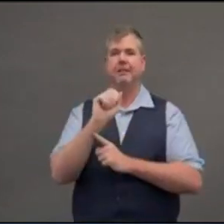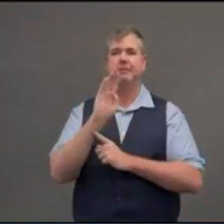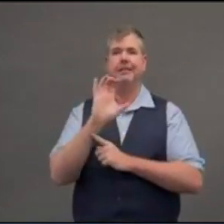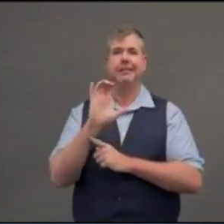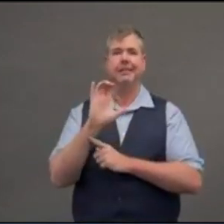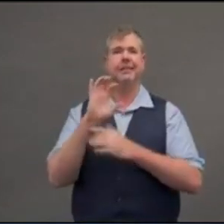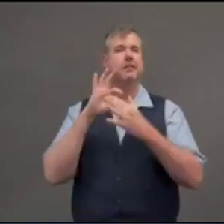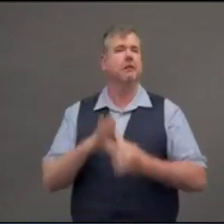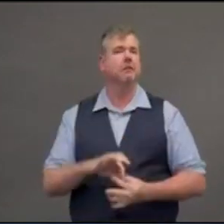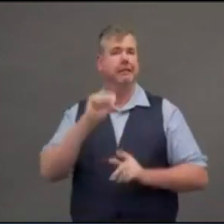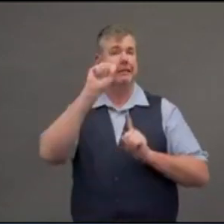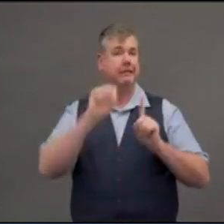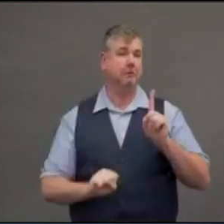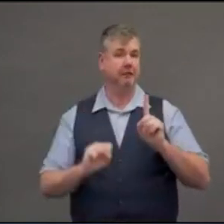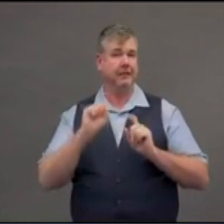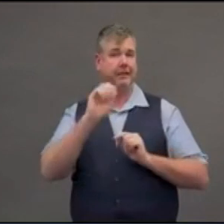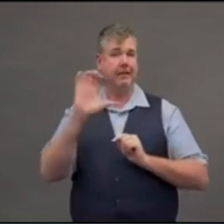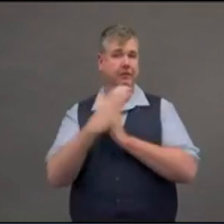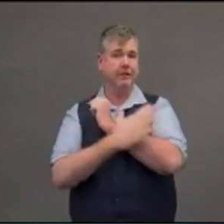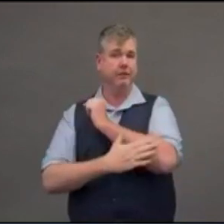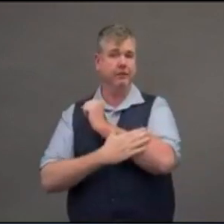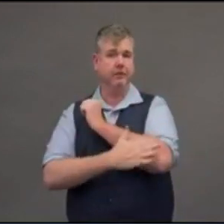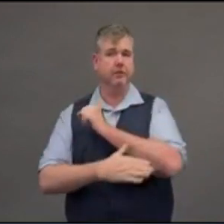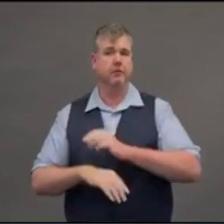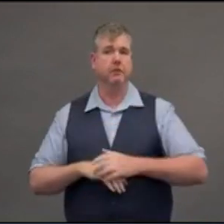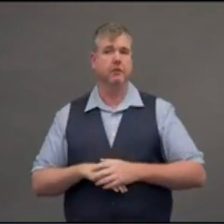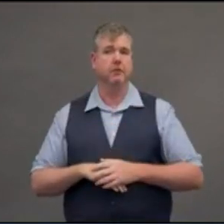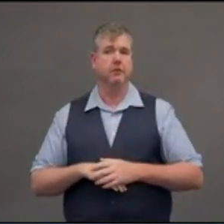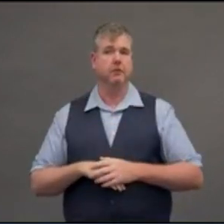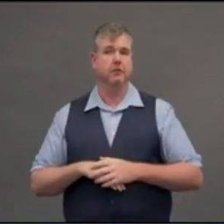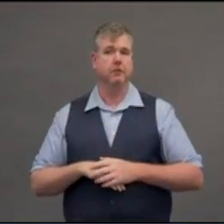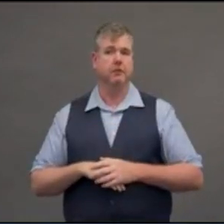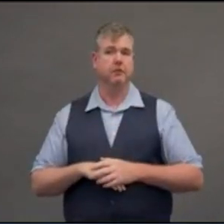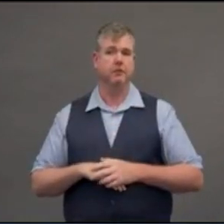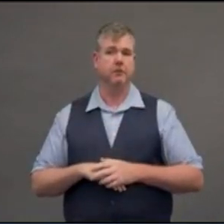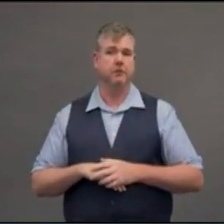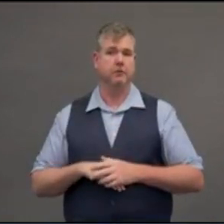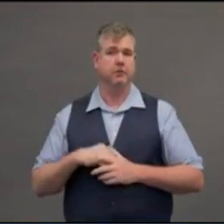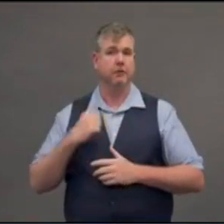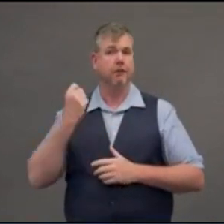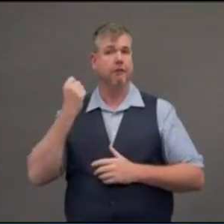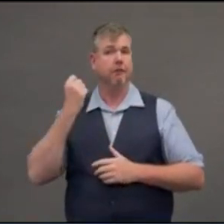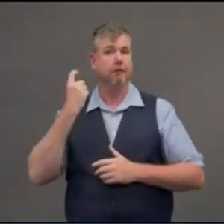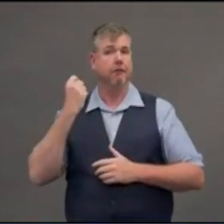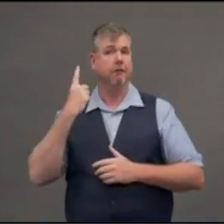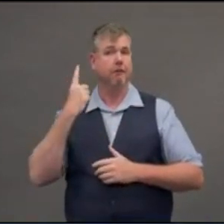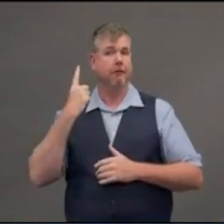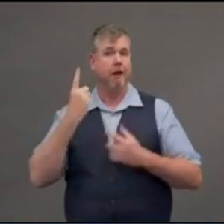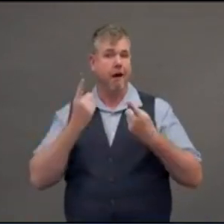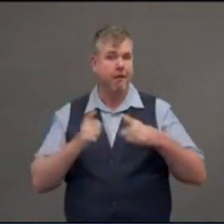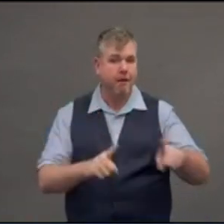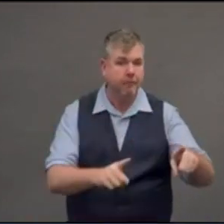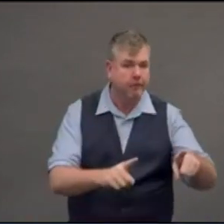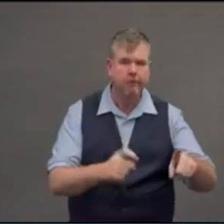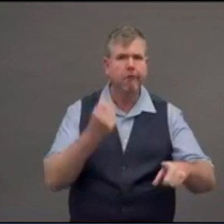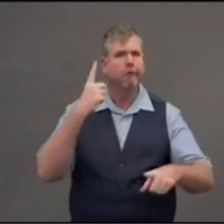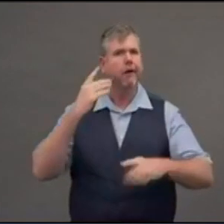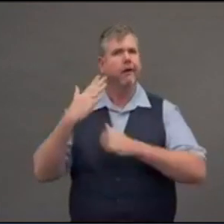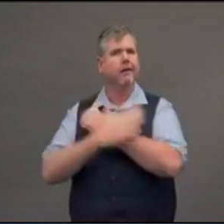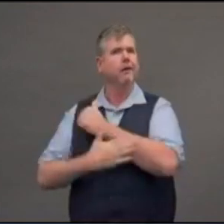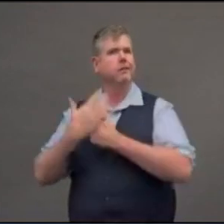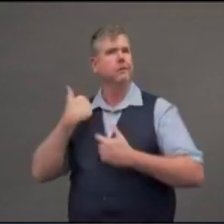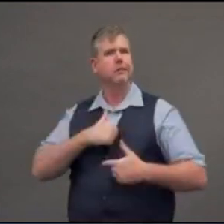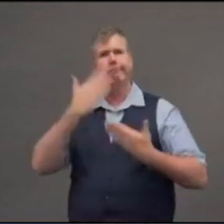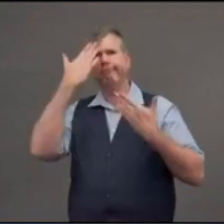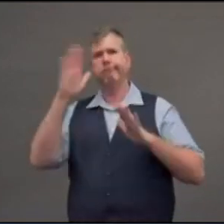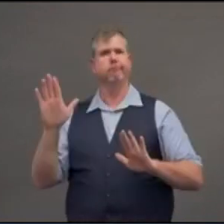of those operations in advance, and we obviously cannot speak for the state. As we have said throughout this